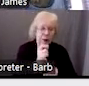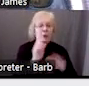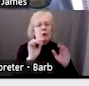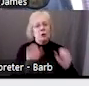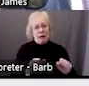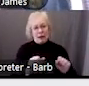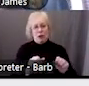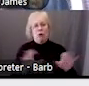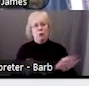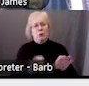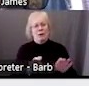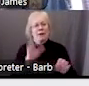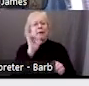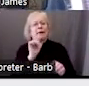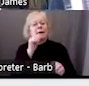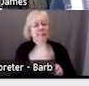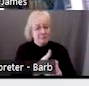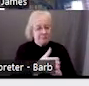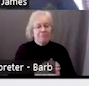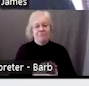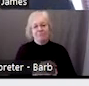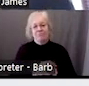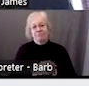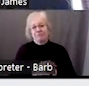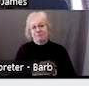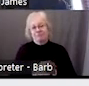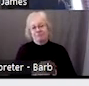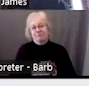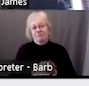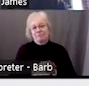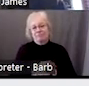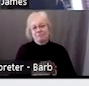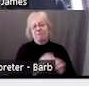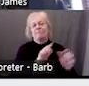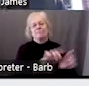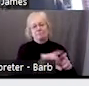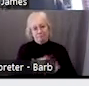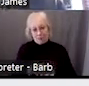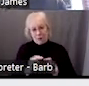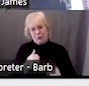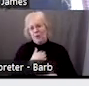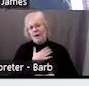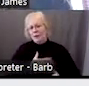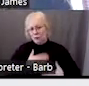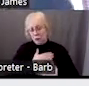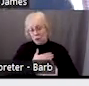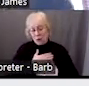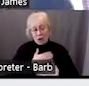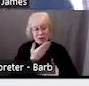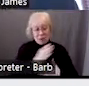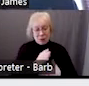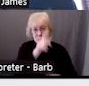the next day. Also, the other thing I enjoyed about Blue Cross Blue Shield